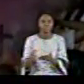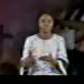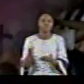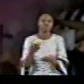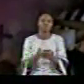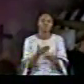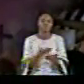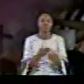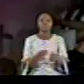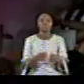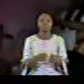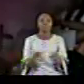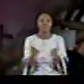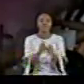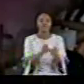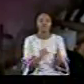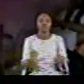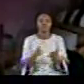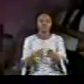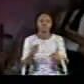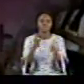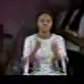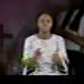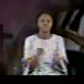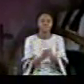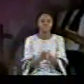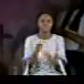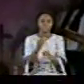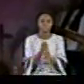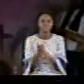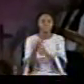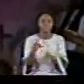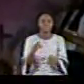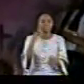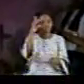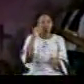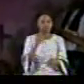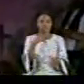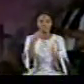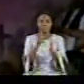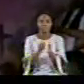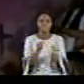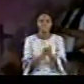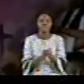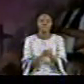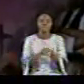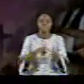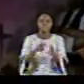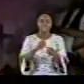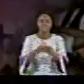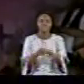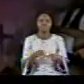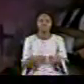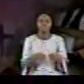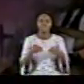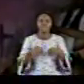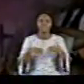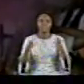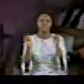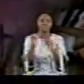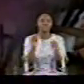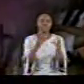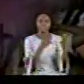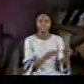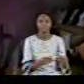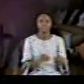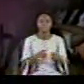the person taking care of him, he was told that this problem had no solution. He had to continue treating it like that. But to the glory of